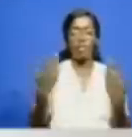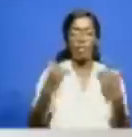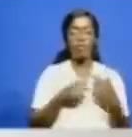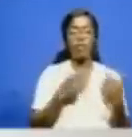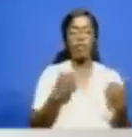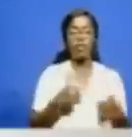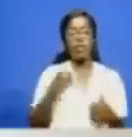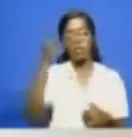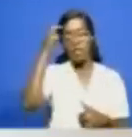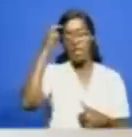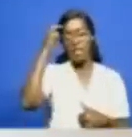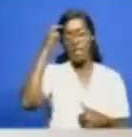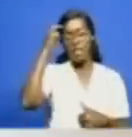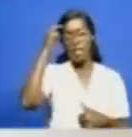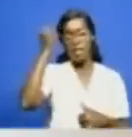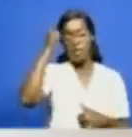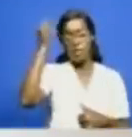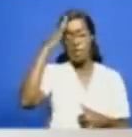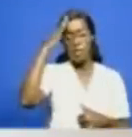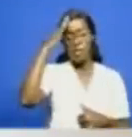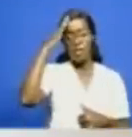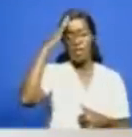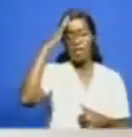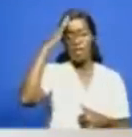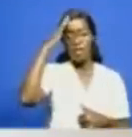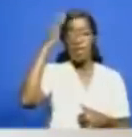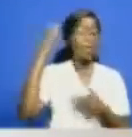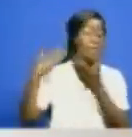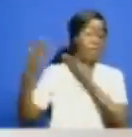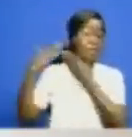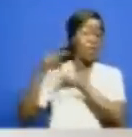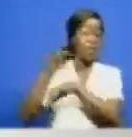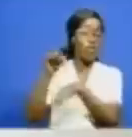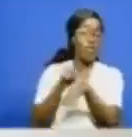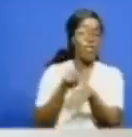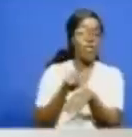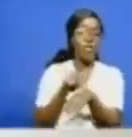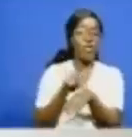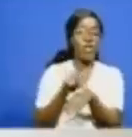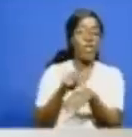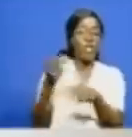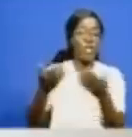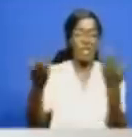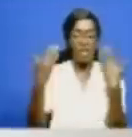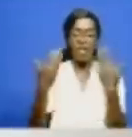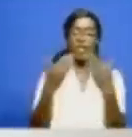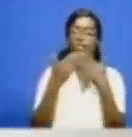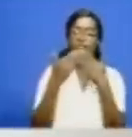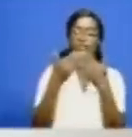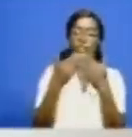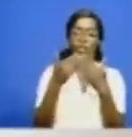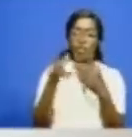our minds, and memories, and in the history of a nation that is eternally grateful for